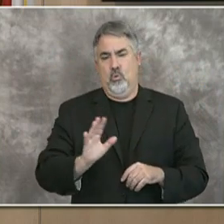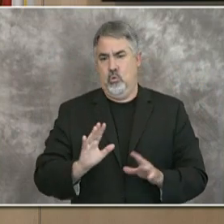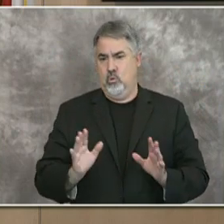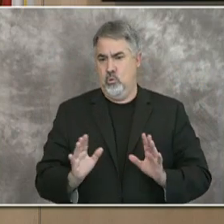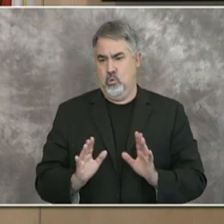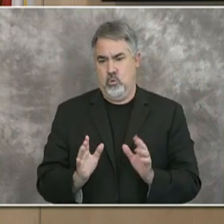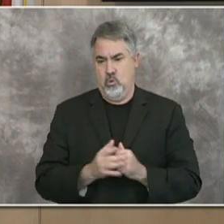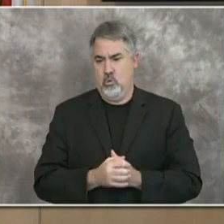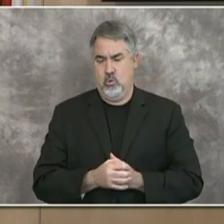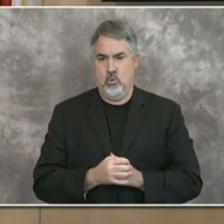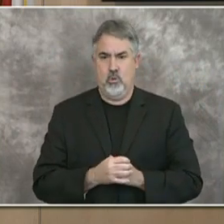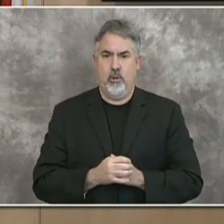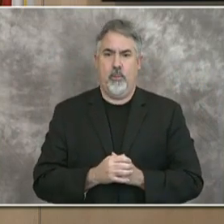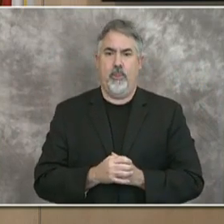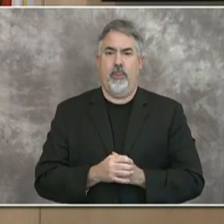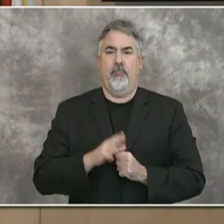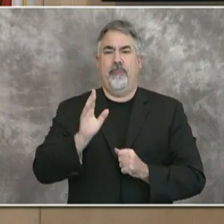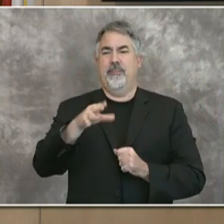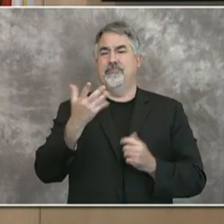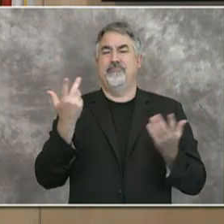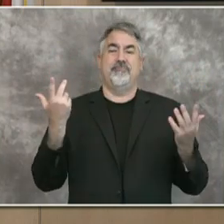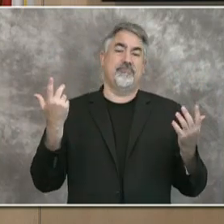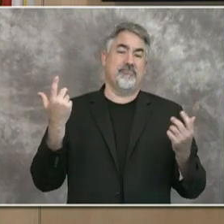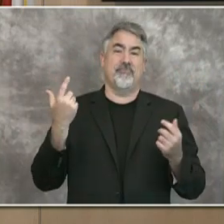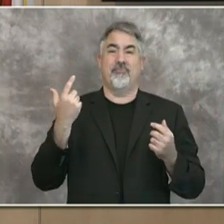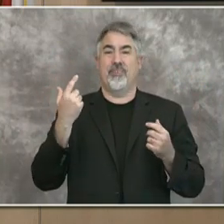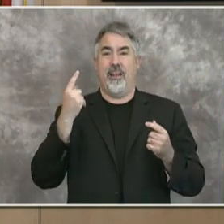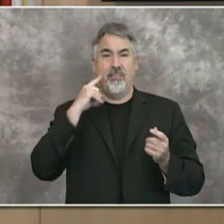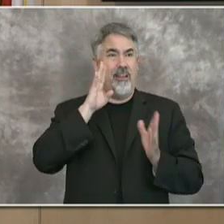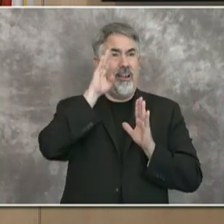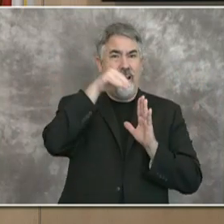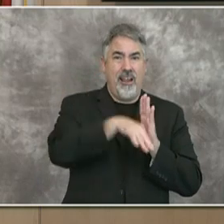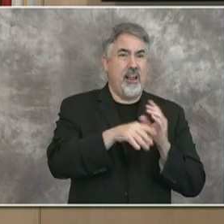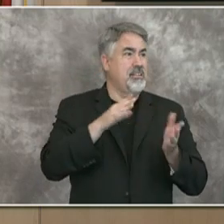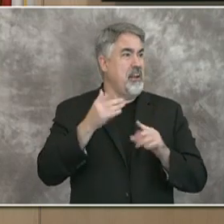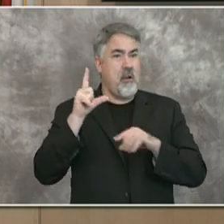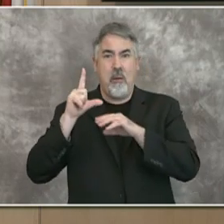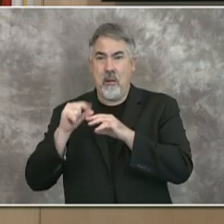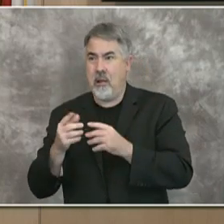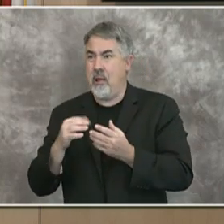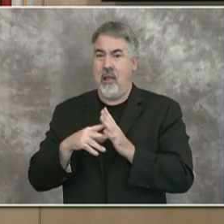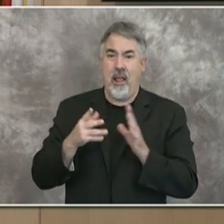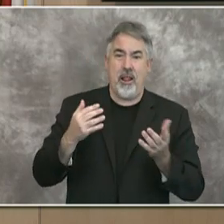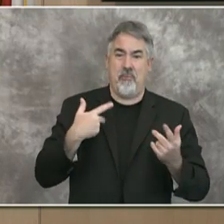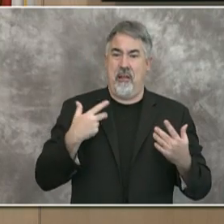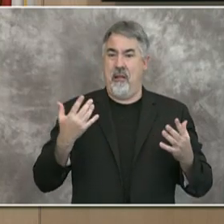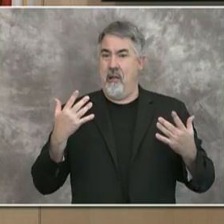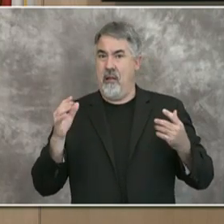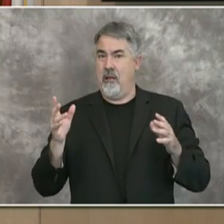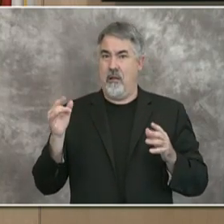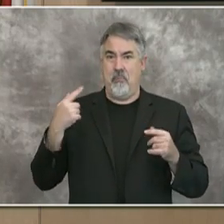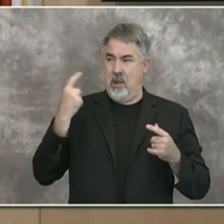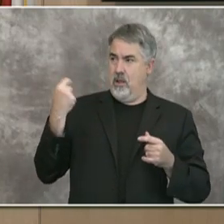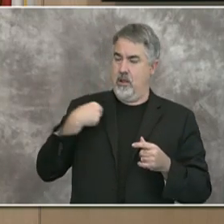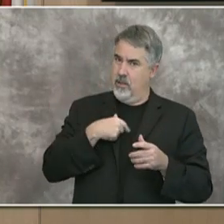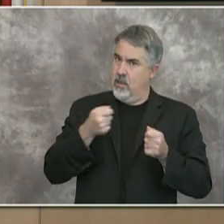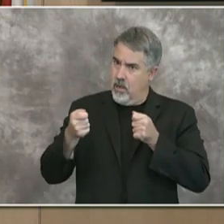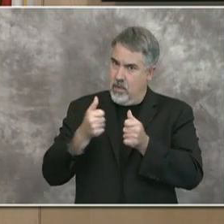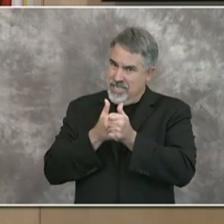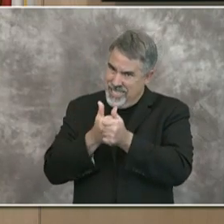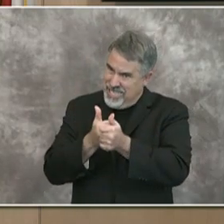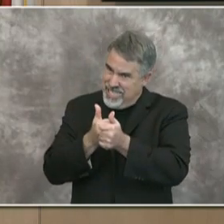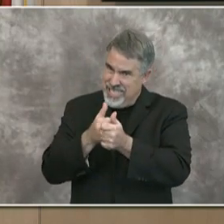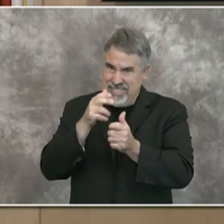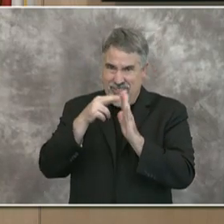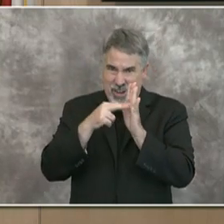have declined or deaths have stopped. We've gotten to this point because we've practiced social distancing, worn